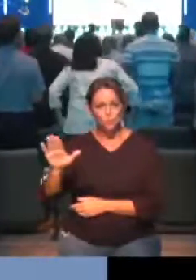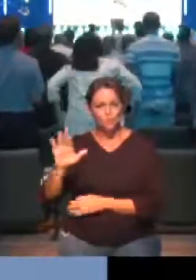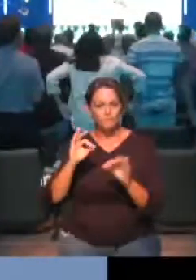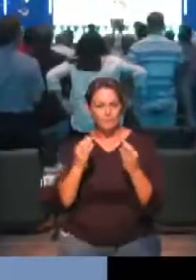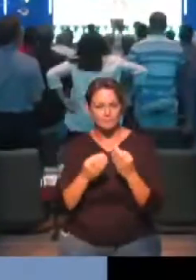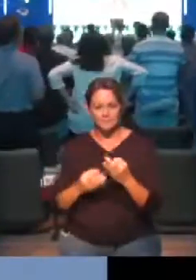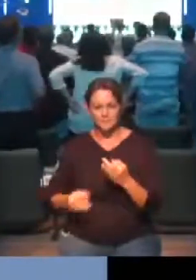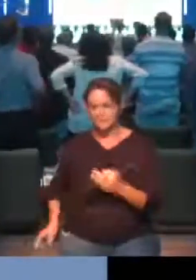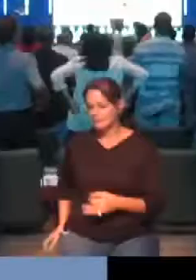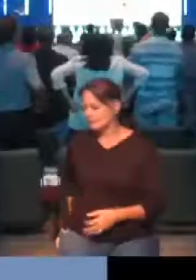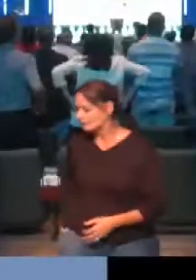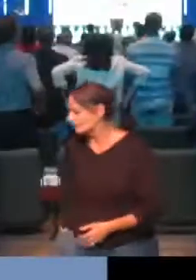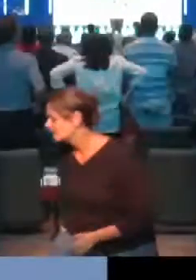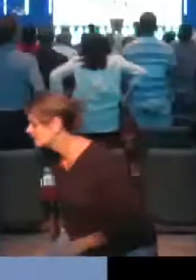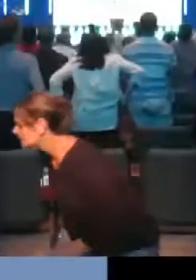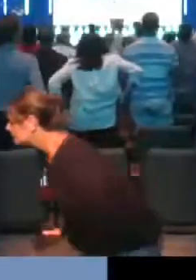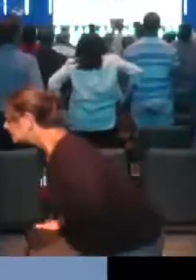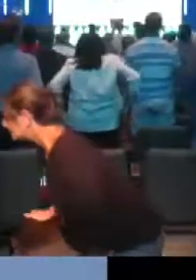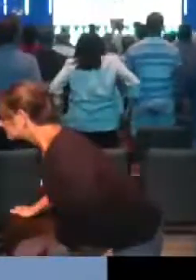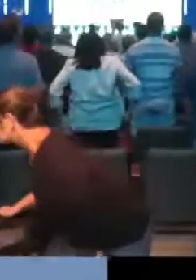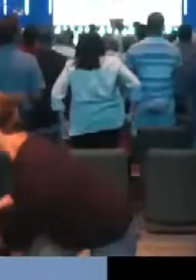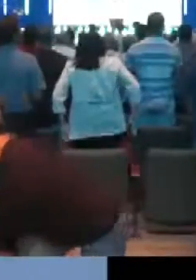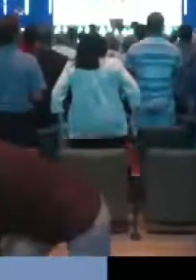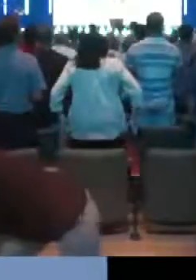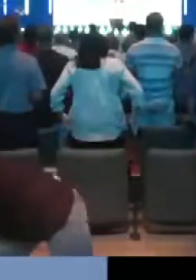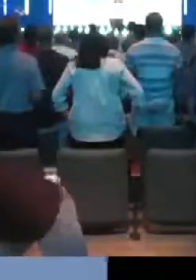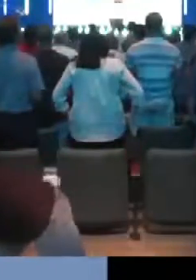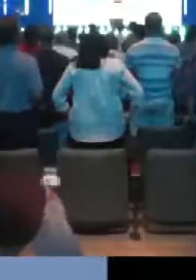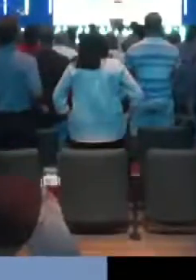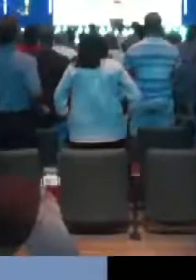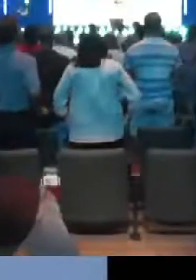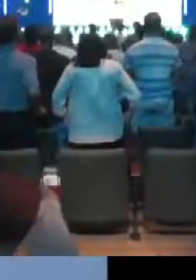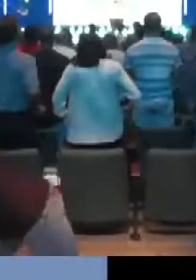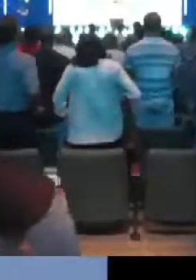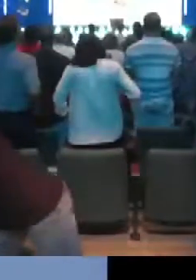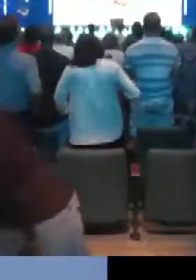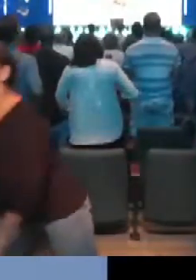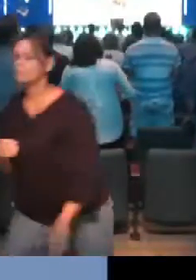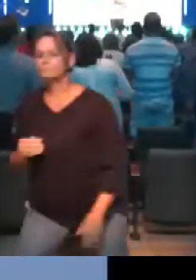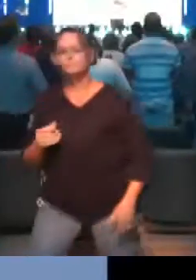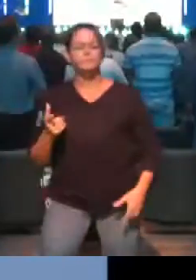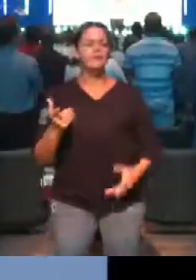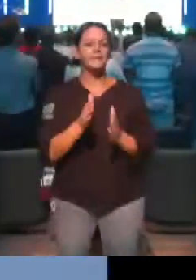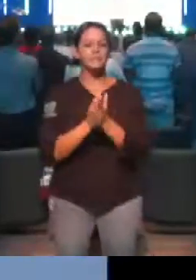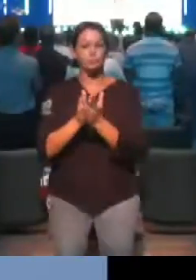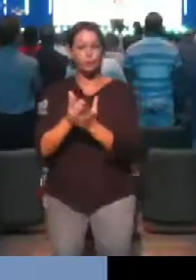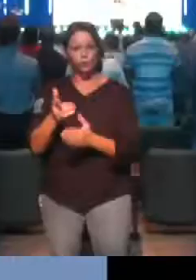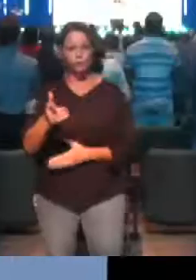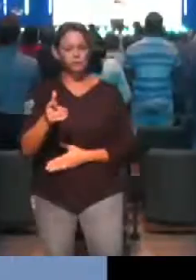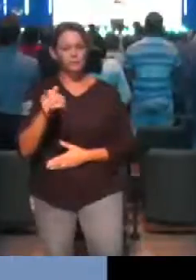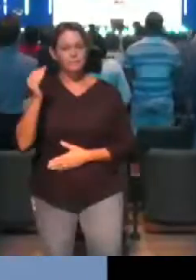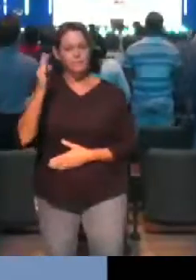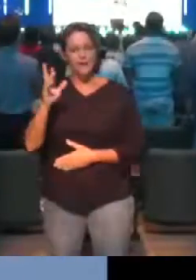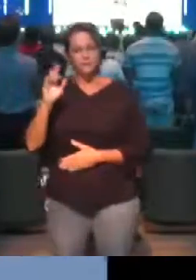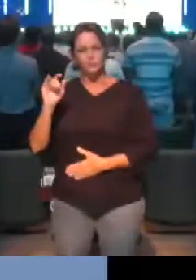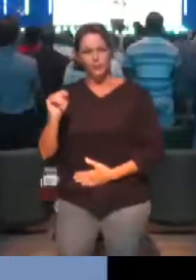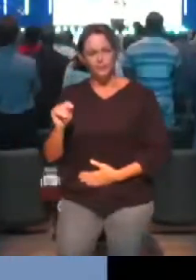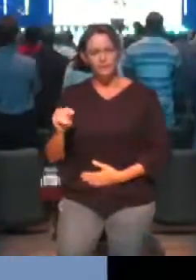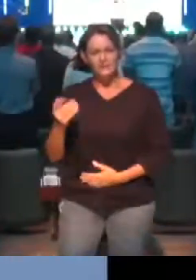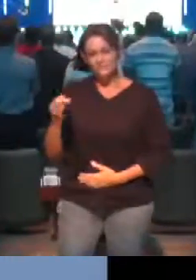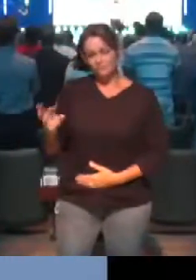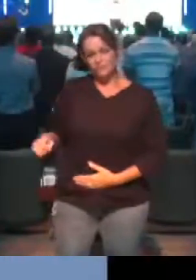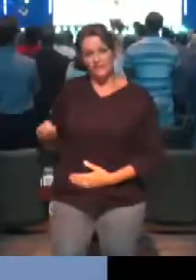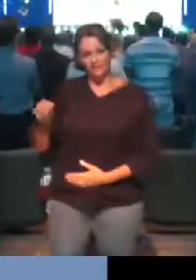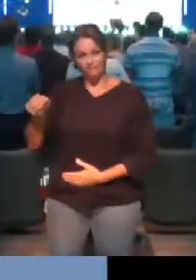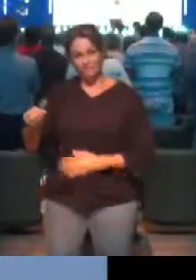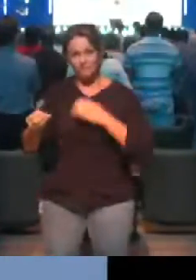family. Maybe you don't have this book. It's called The Blessed Life by Pastor Robert. And so if you want to learn more about his teaching, you can grab this book. It's absolutely free to you